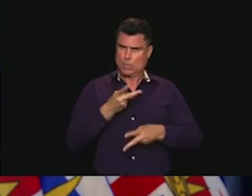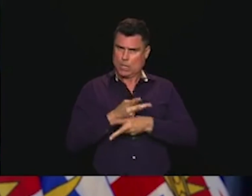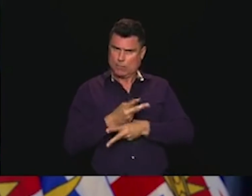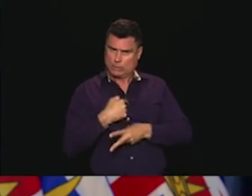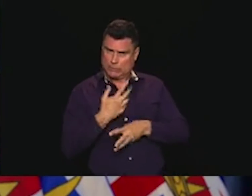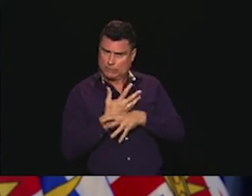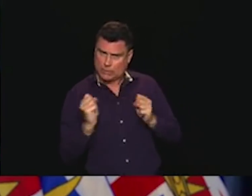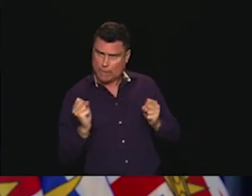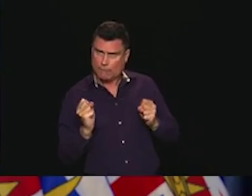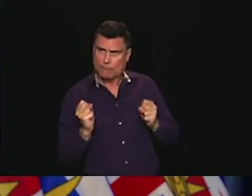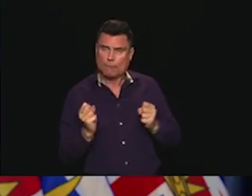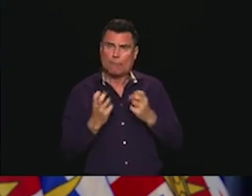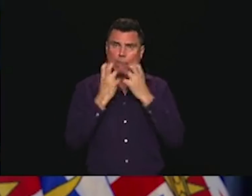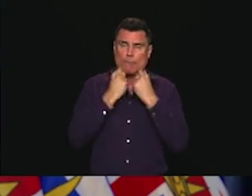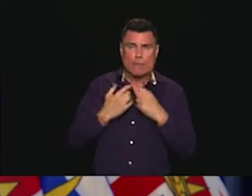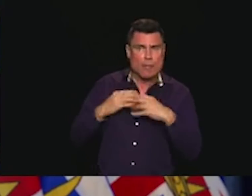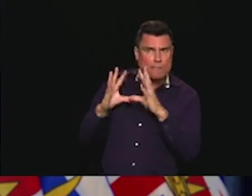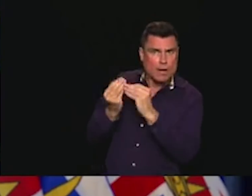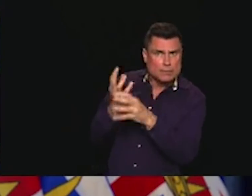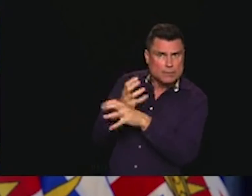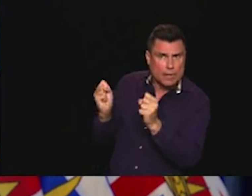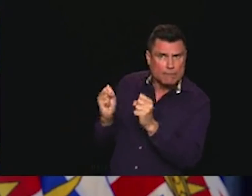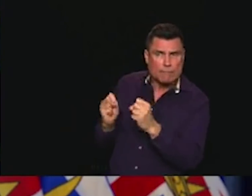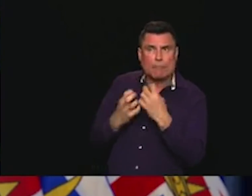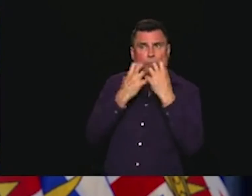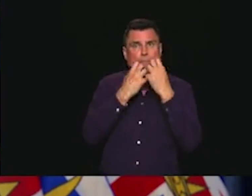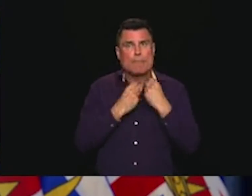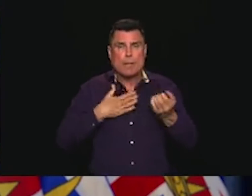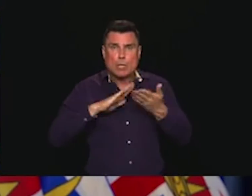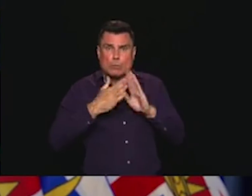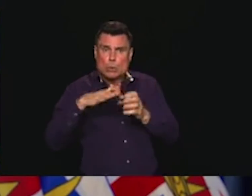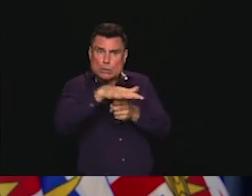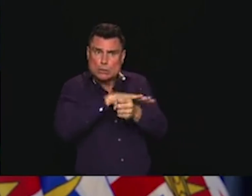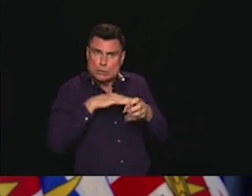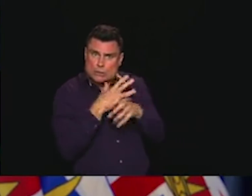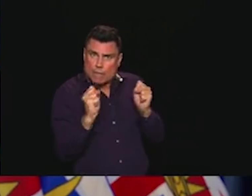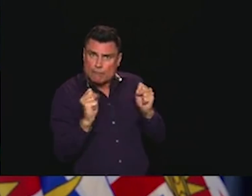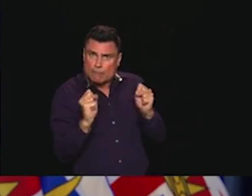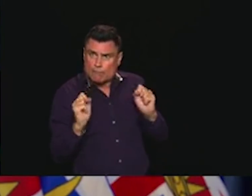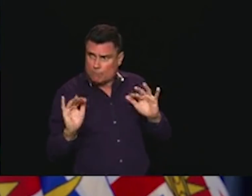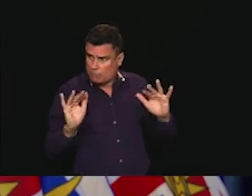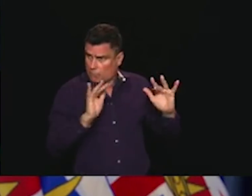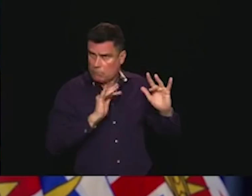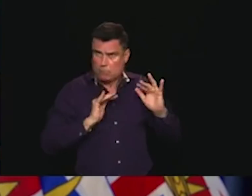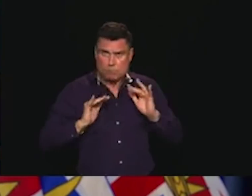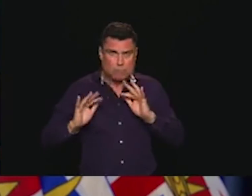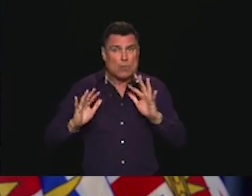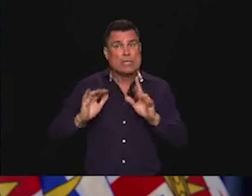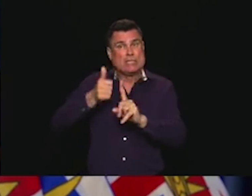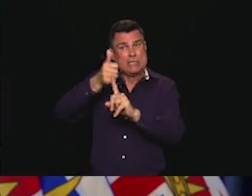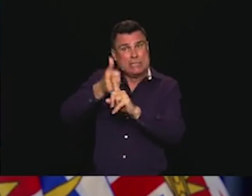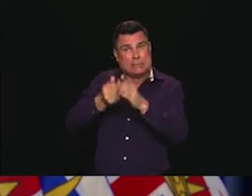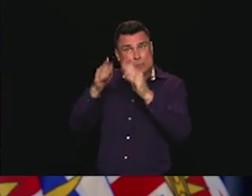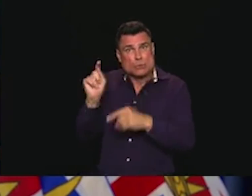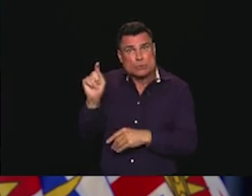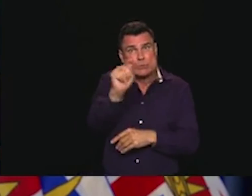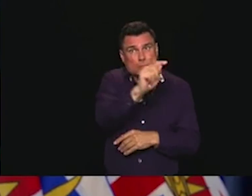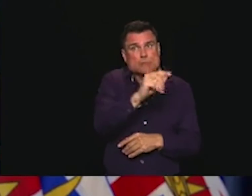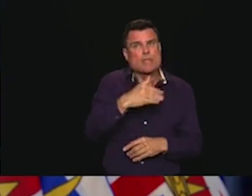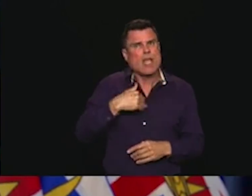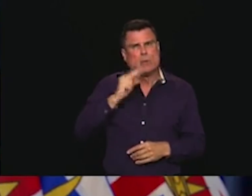and the services that you're providing in the community. So staying vigilant is even more important as